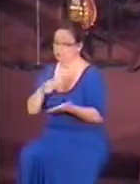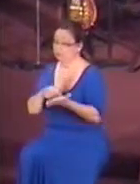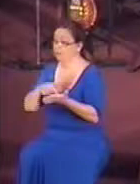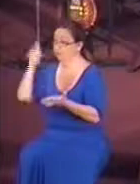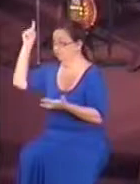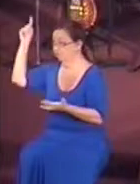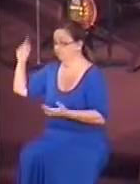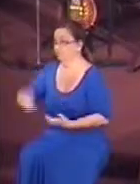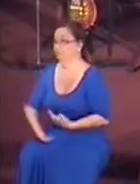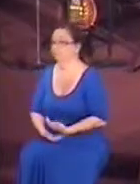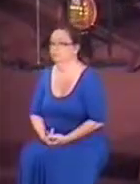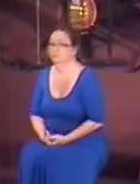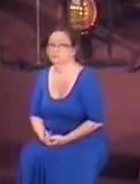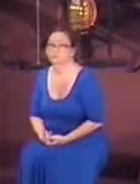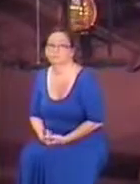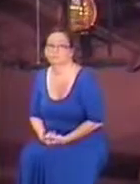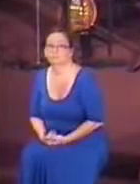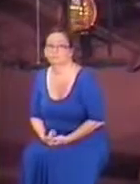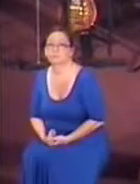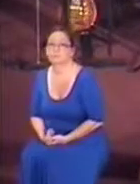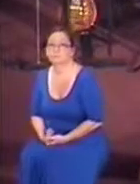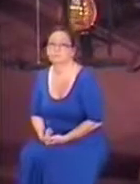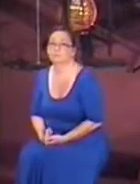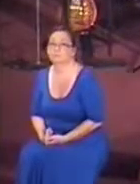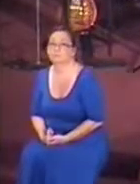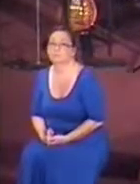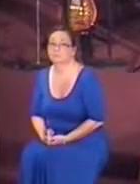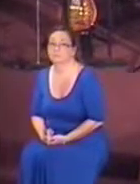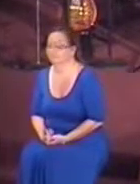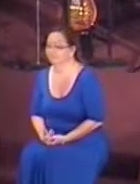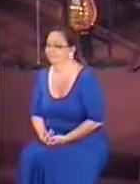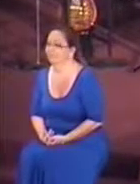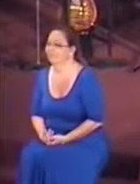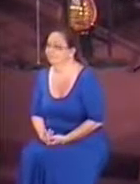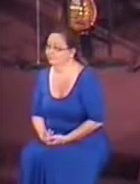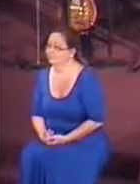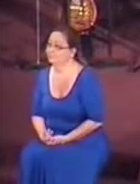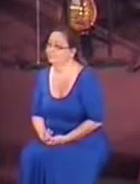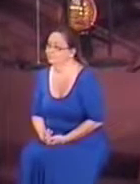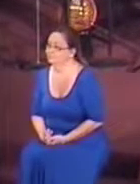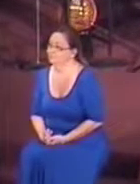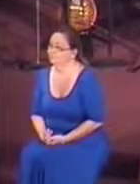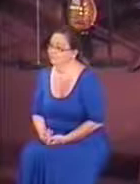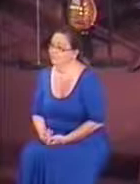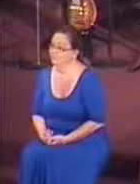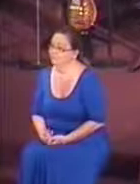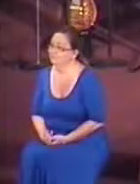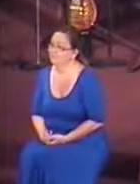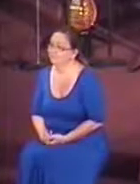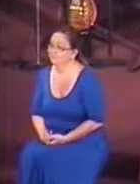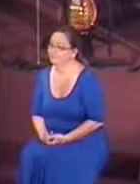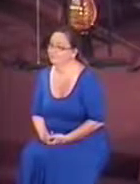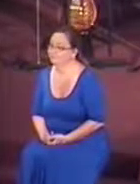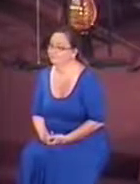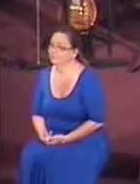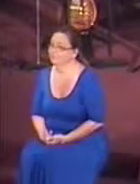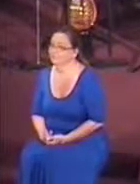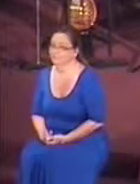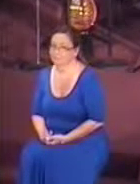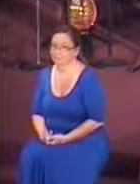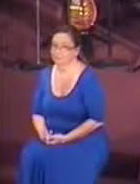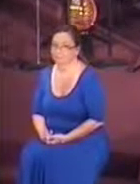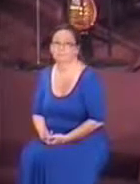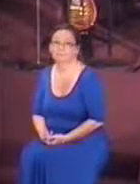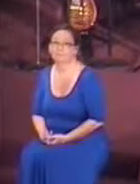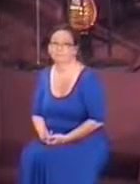28. "I say to you, among those born of women, there is no one greater than John. Yet he